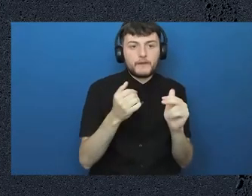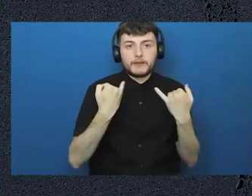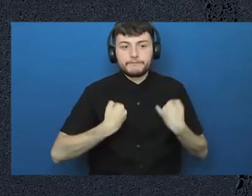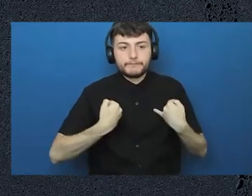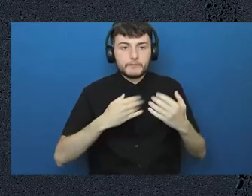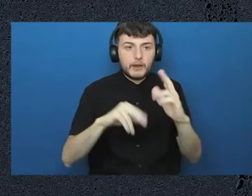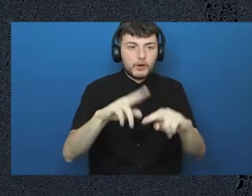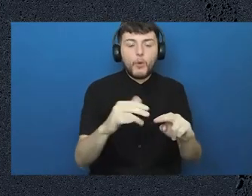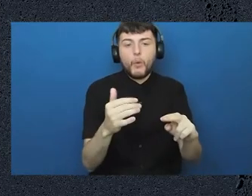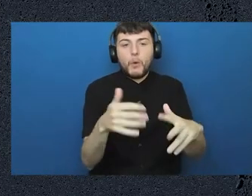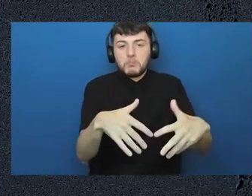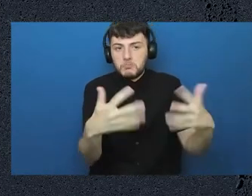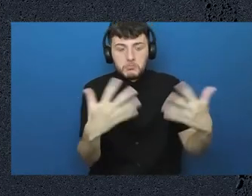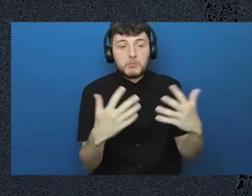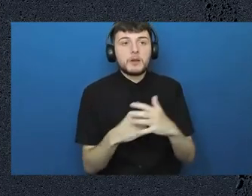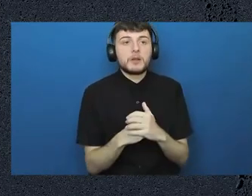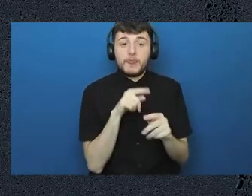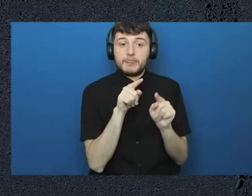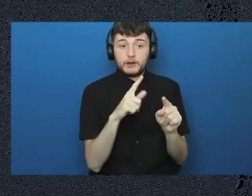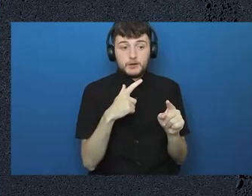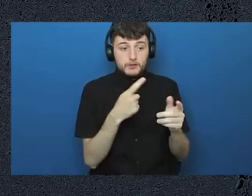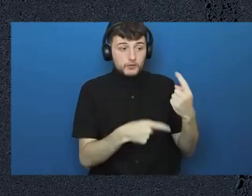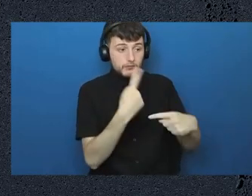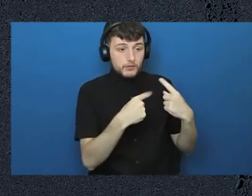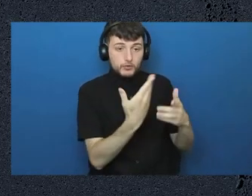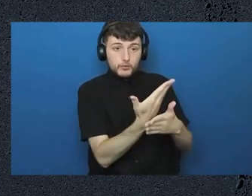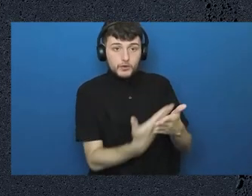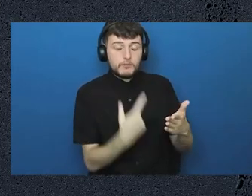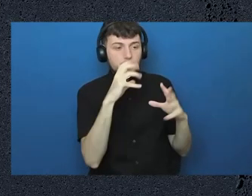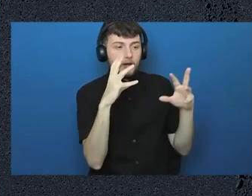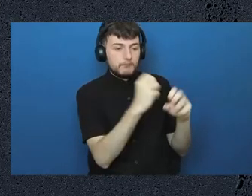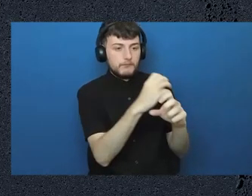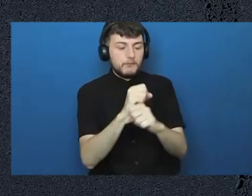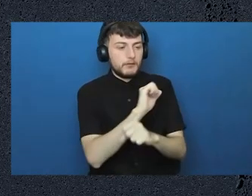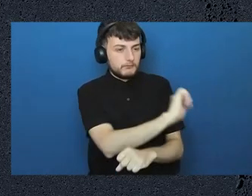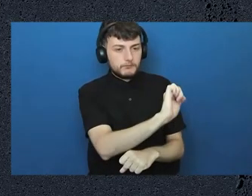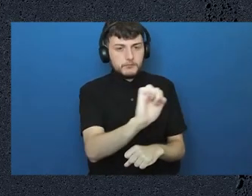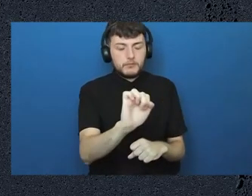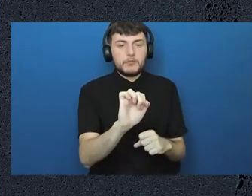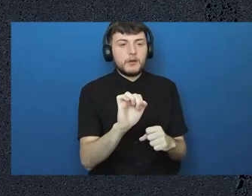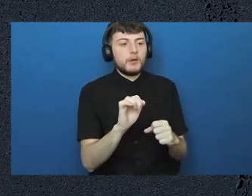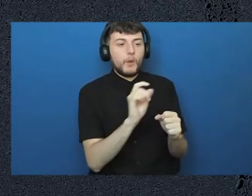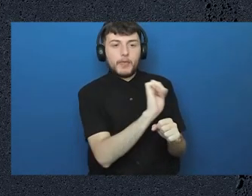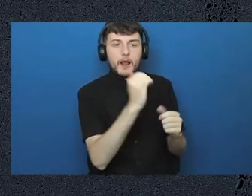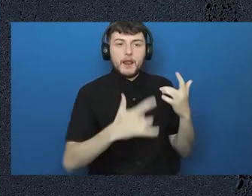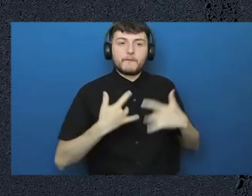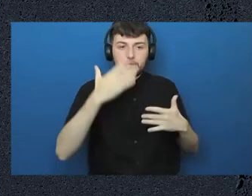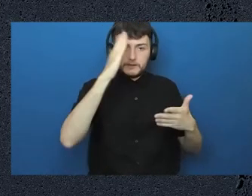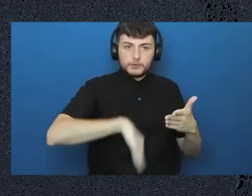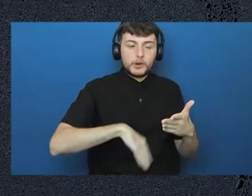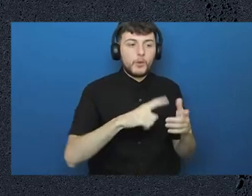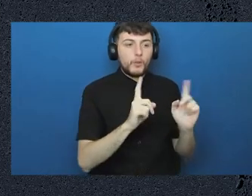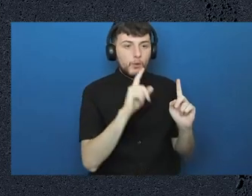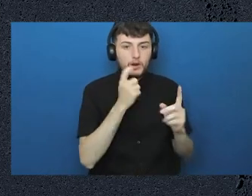capturing what life has thrown at people's ways, but how that's actually enriched you, and therefore what's that life experience you're going to bring into that either